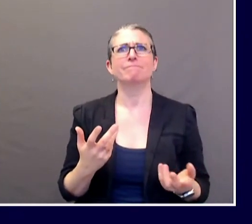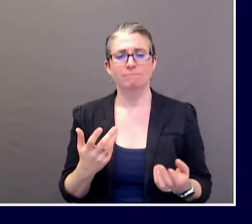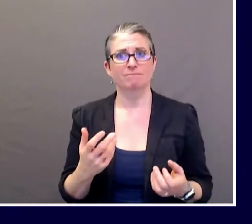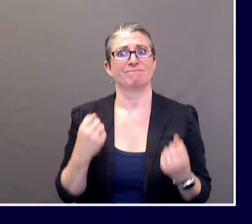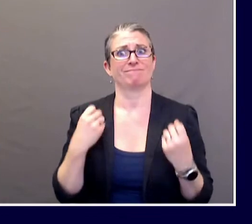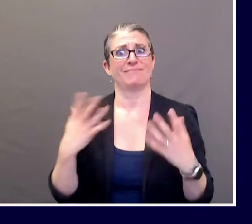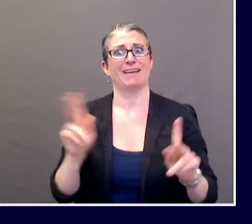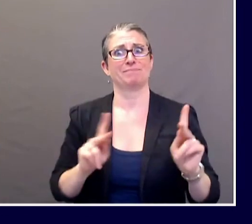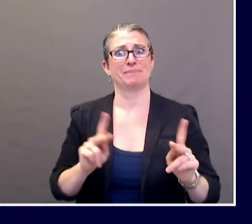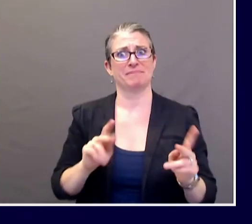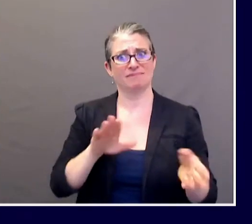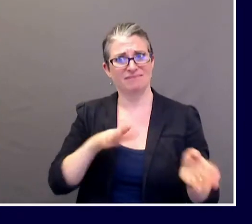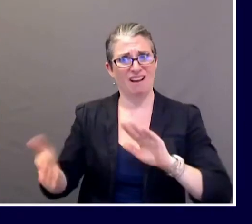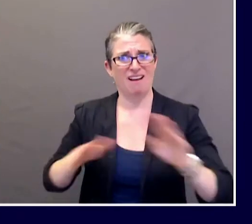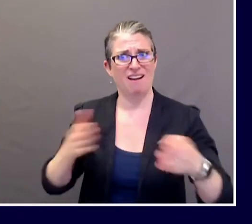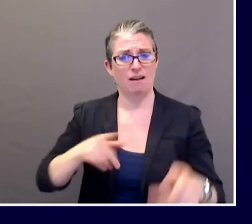that